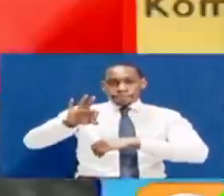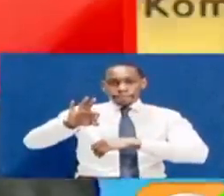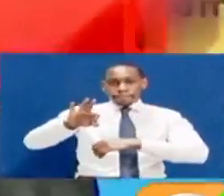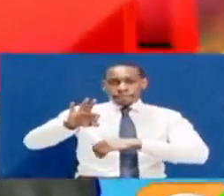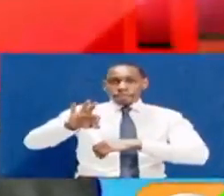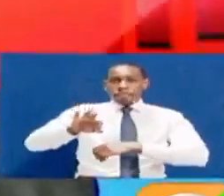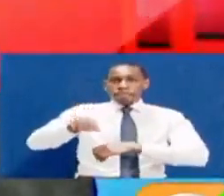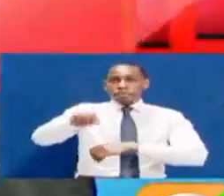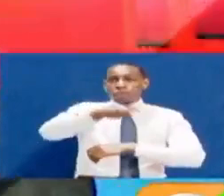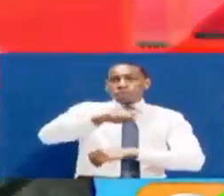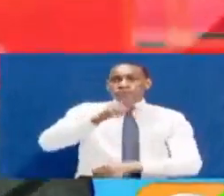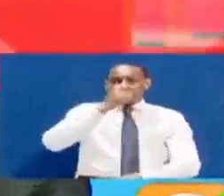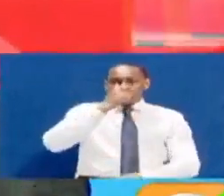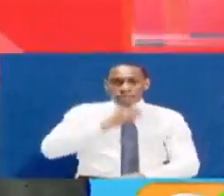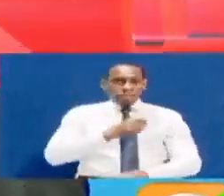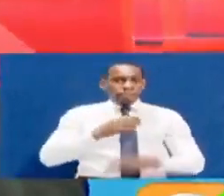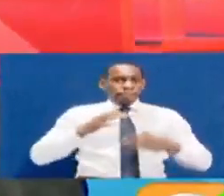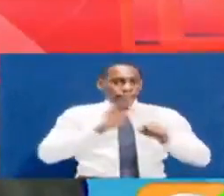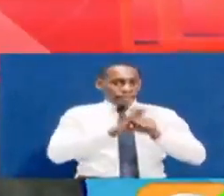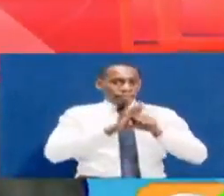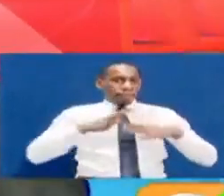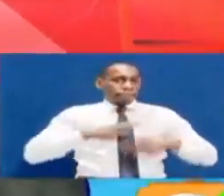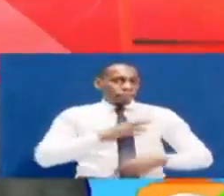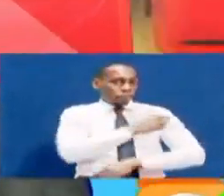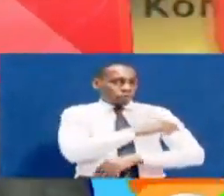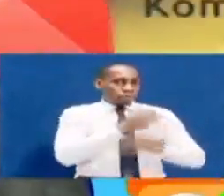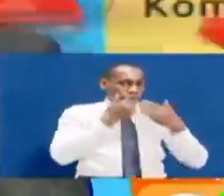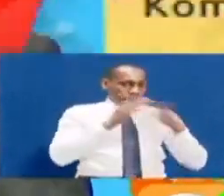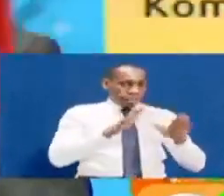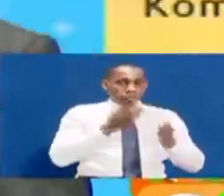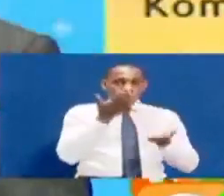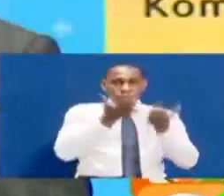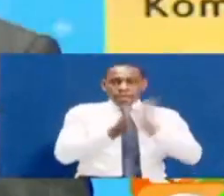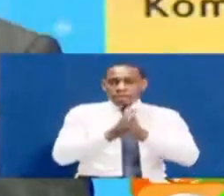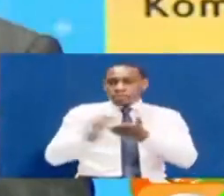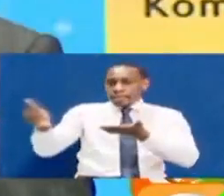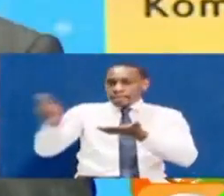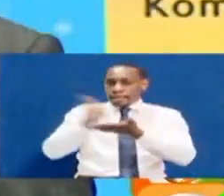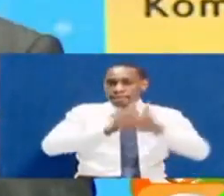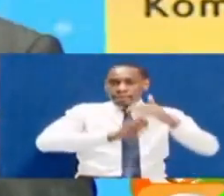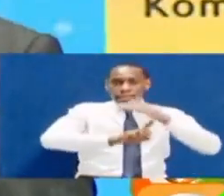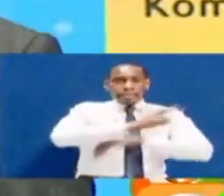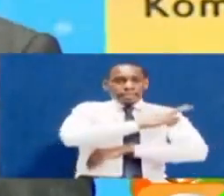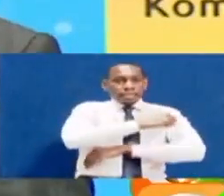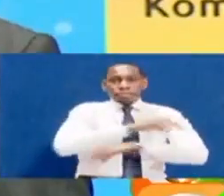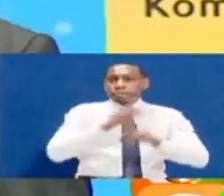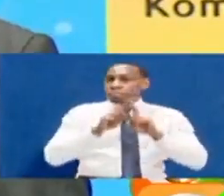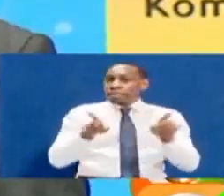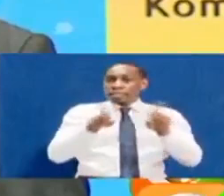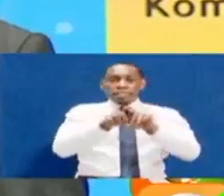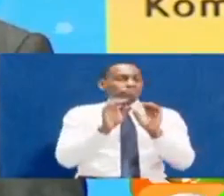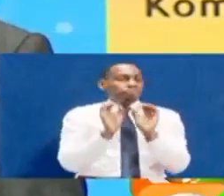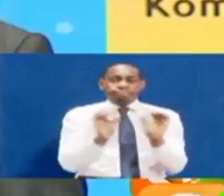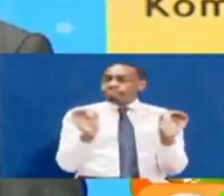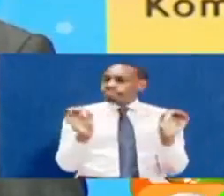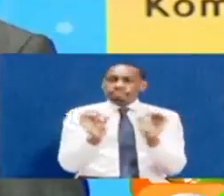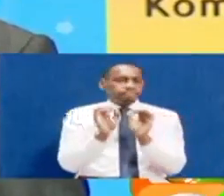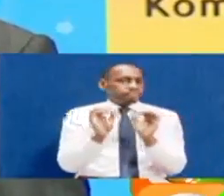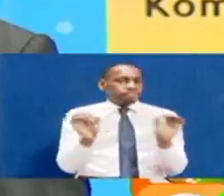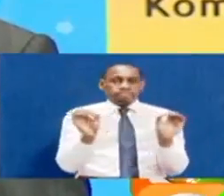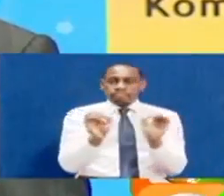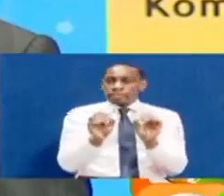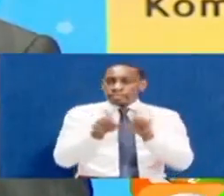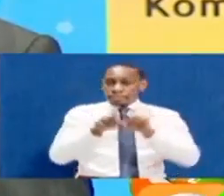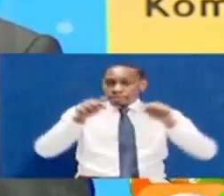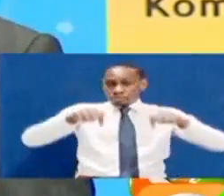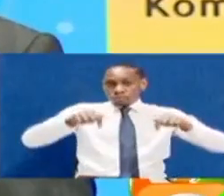We would have wished to be discharging more patients than admitting. This, however, is not the case. This is for